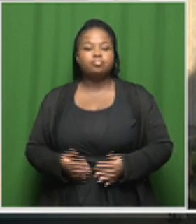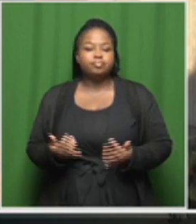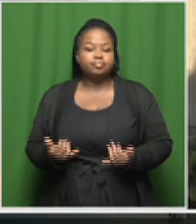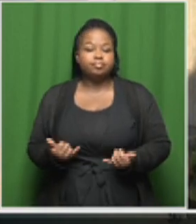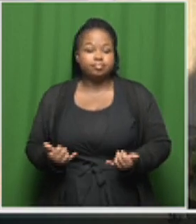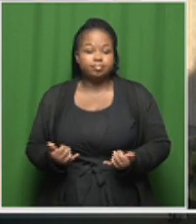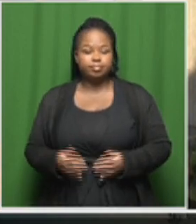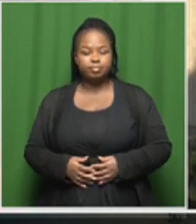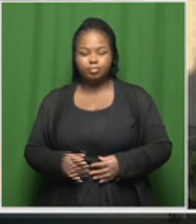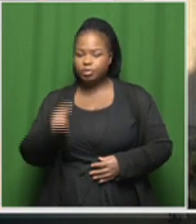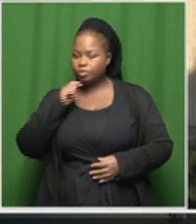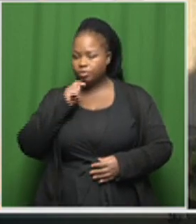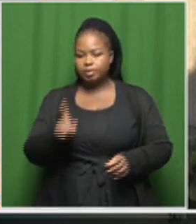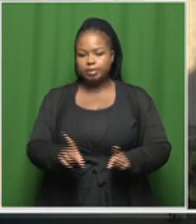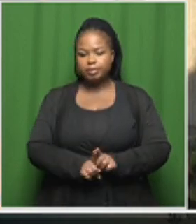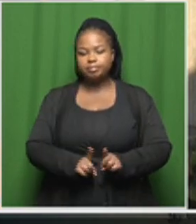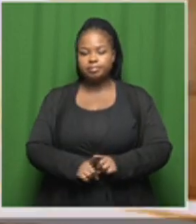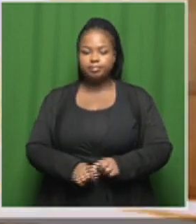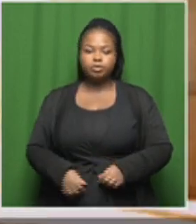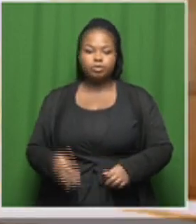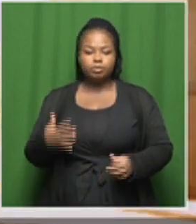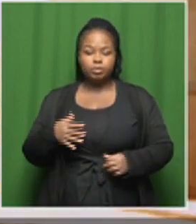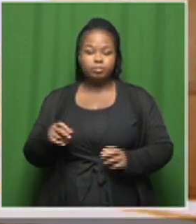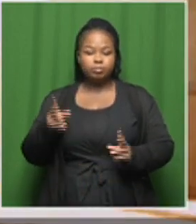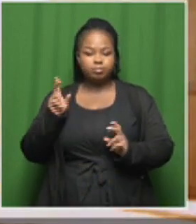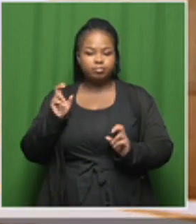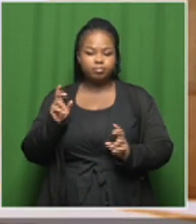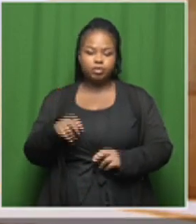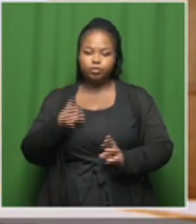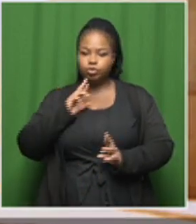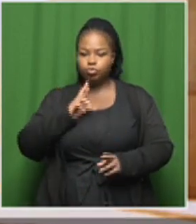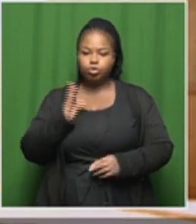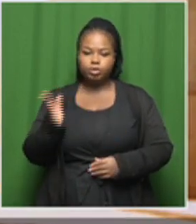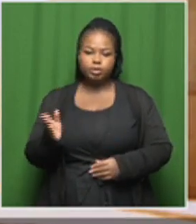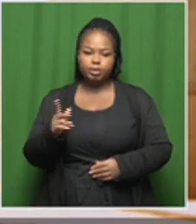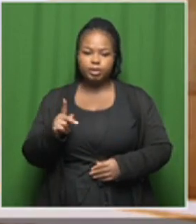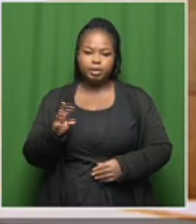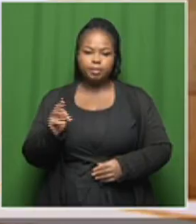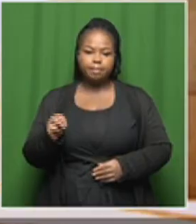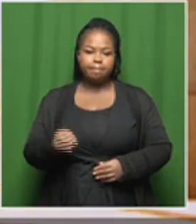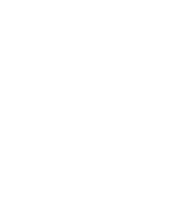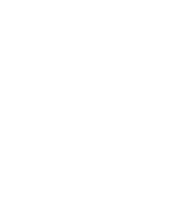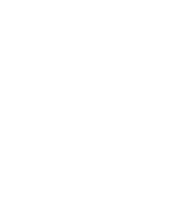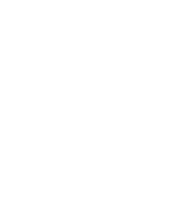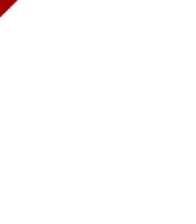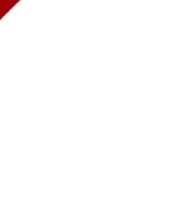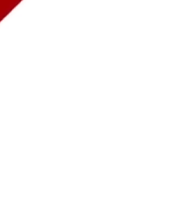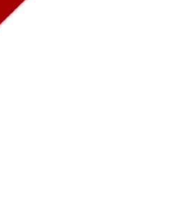be very much so the same. Look forward to your reporting on it. That's Kim Daniels in Gqeberha.